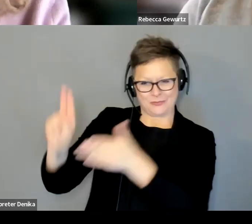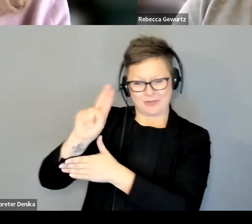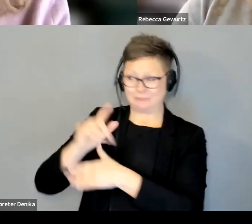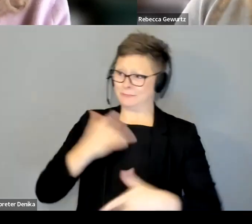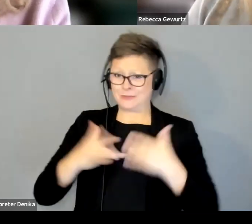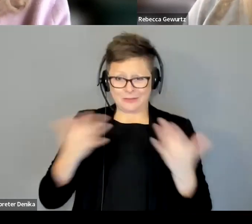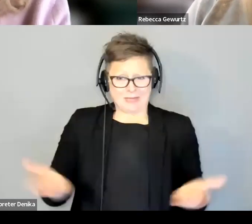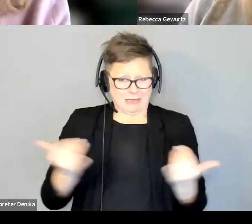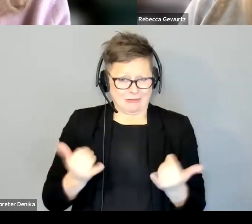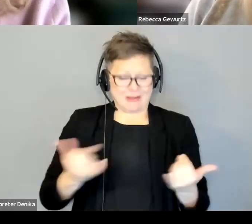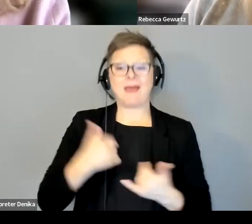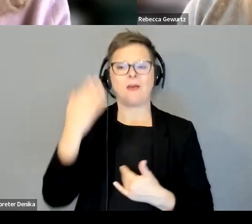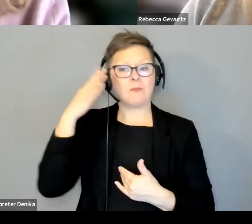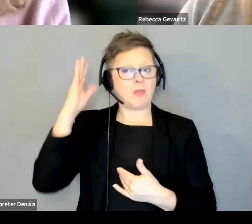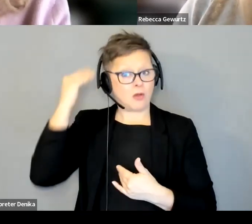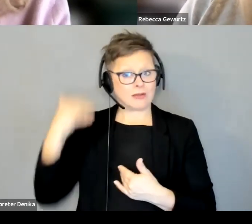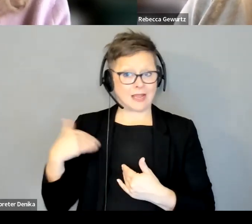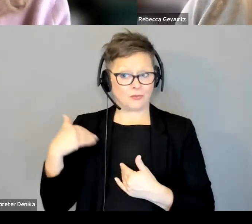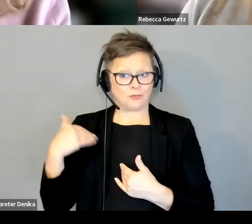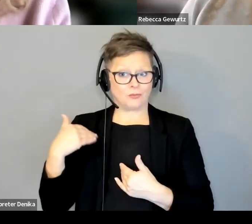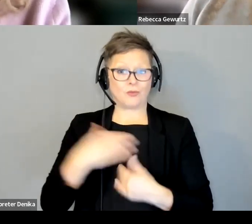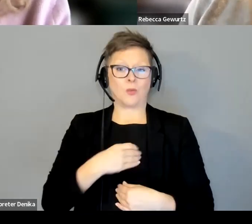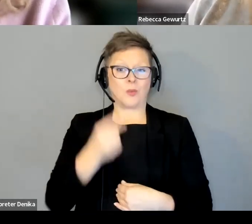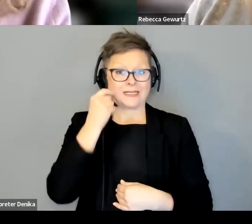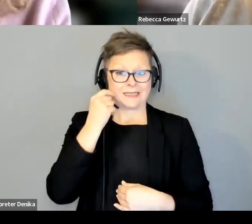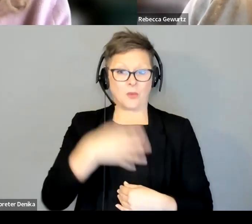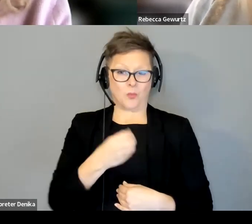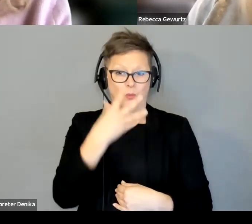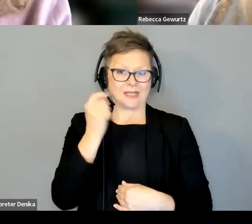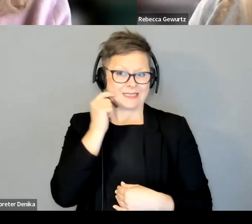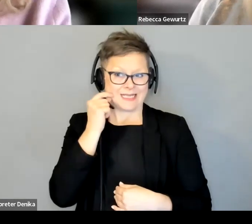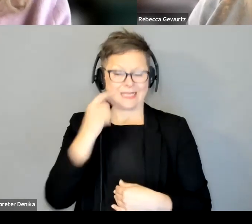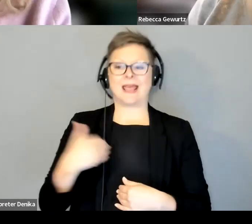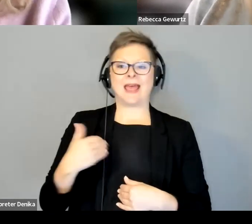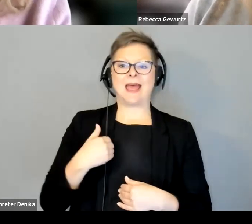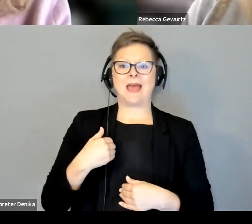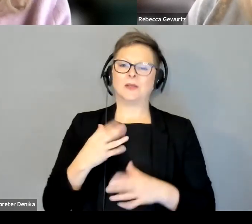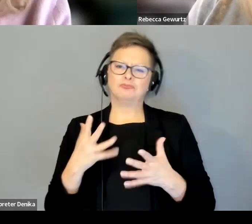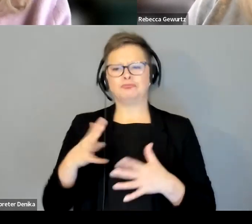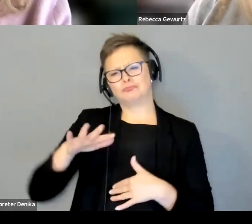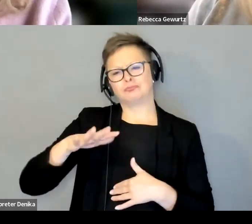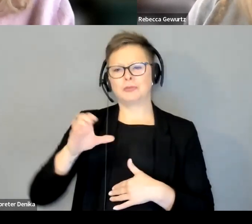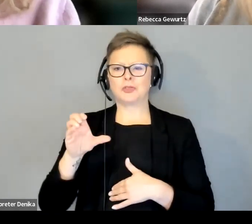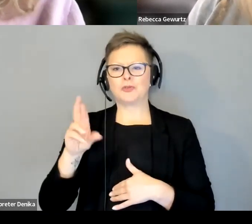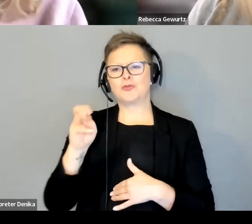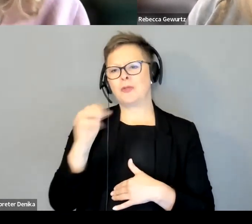have blonde hair, white skin, and I'm wearing an off-white sweater